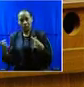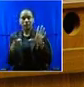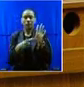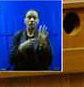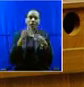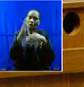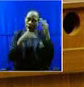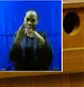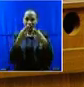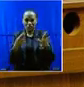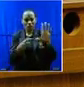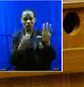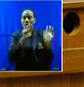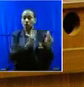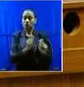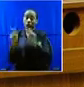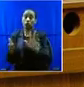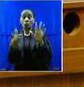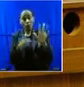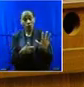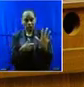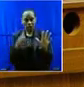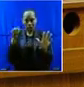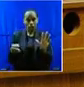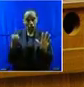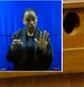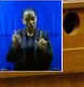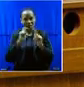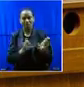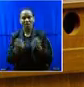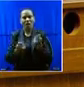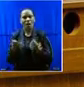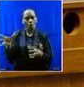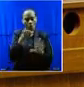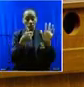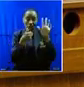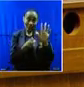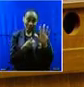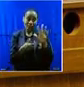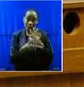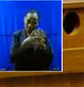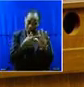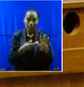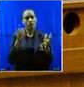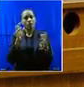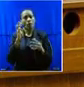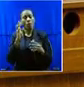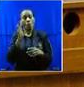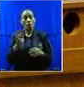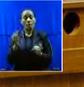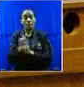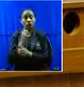construction materials, and transport rolling stock. We will enforce government